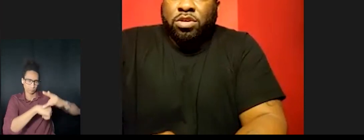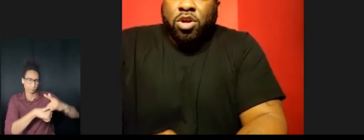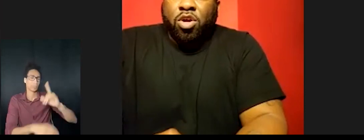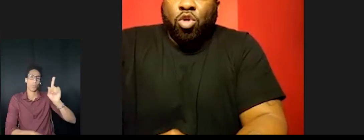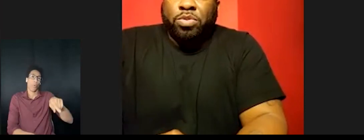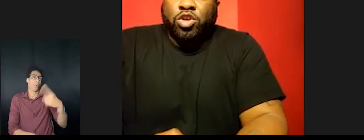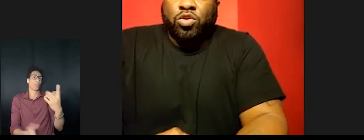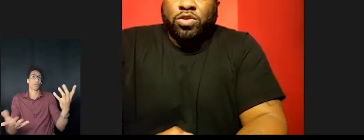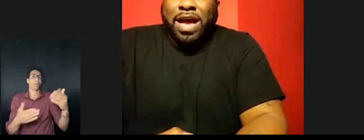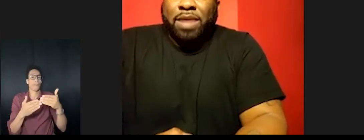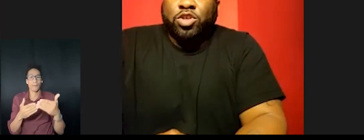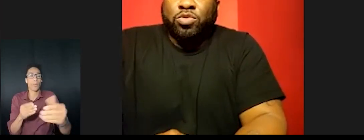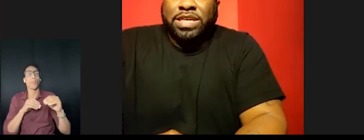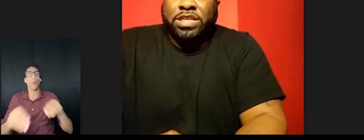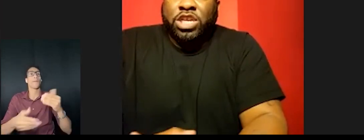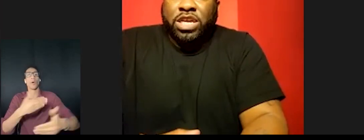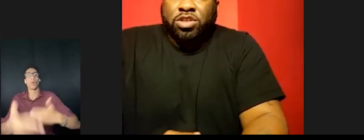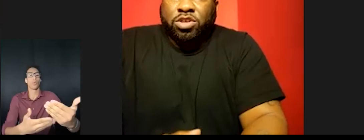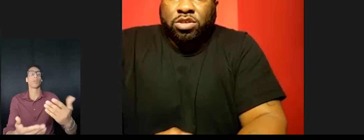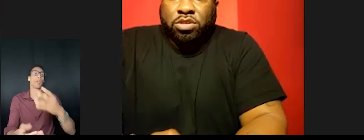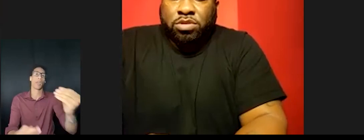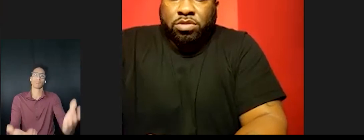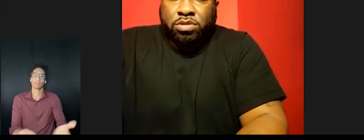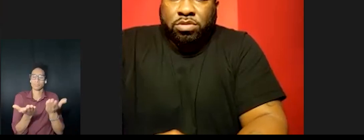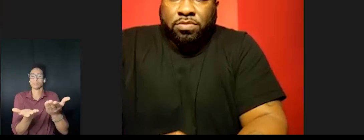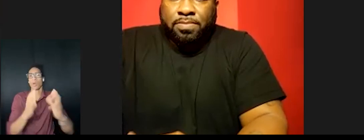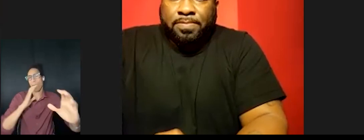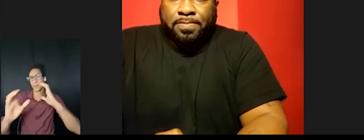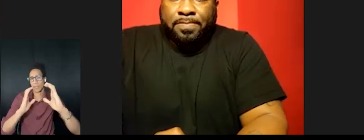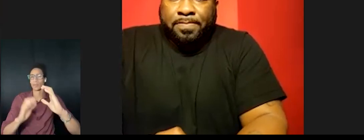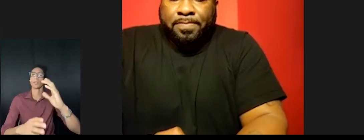conversations open the doors for opportunity and change.